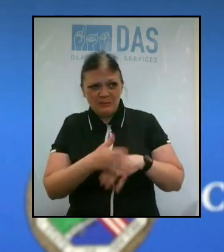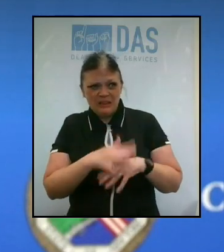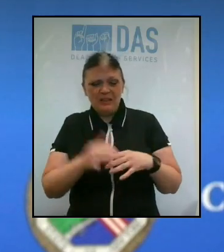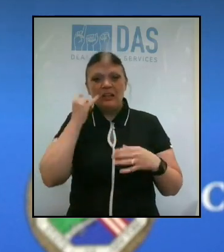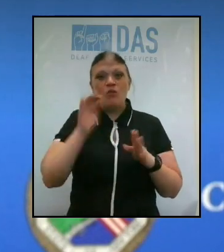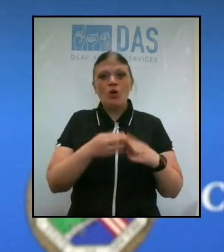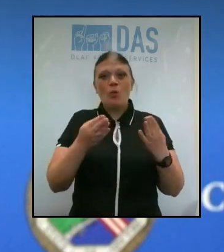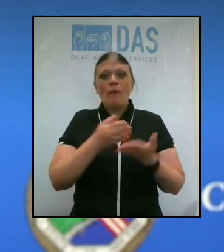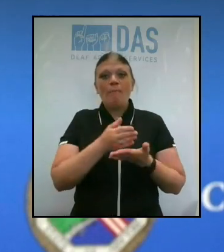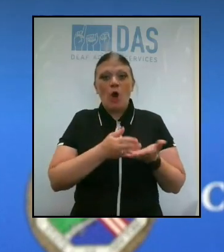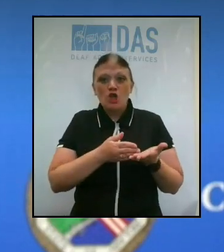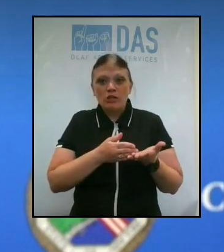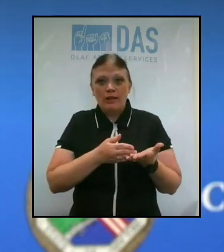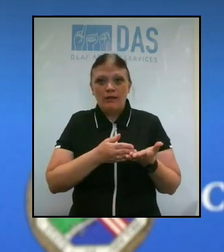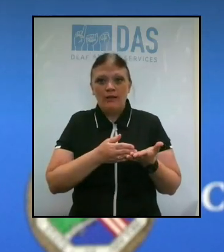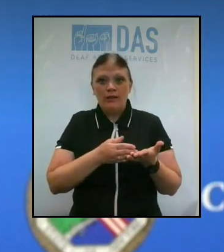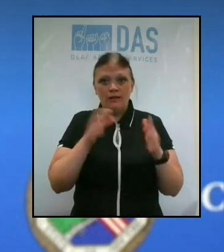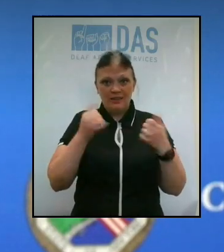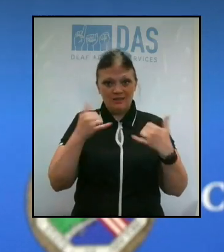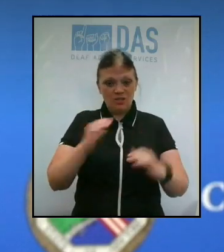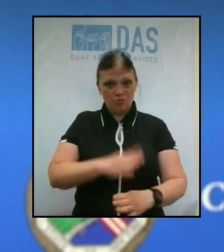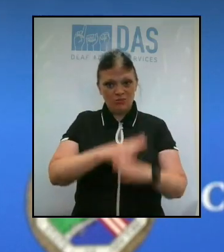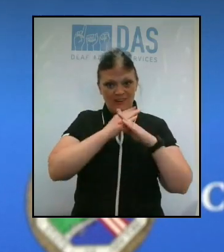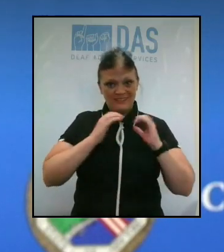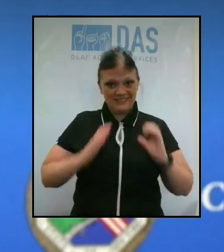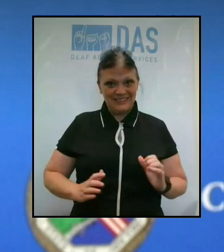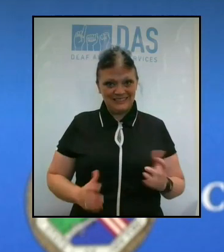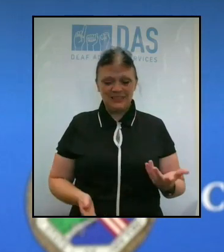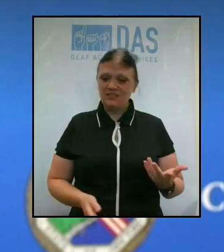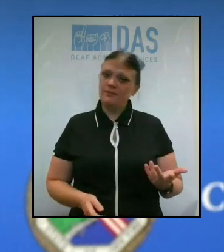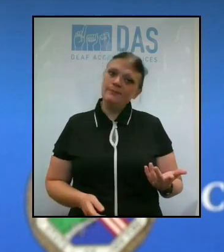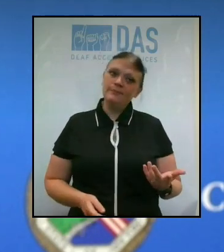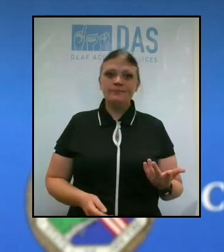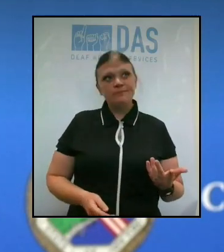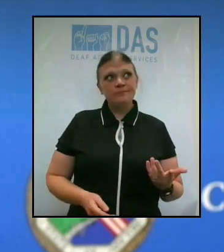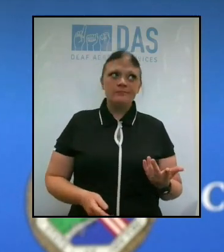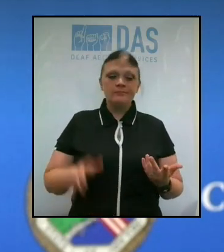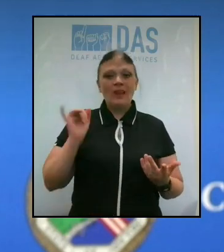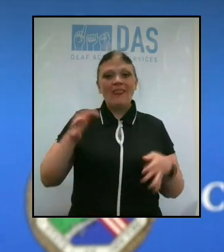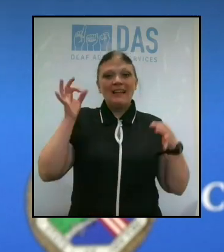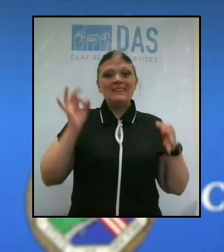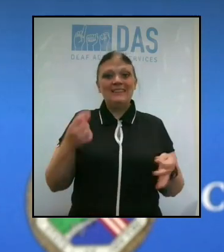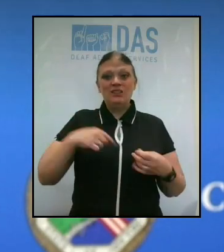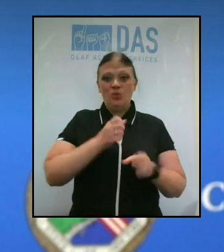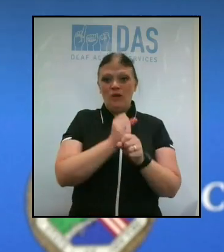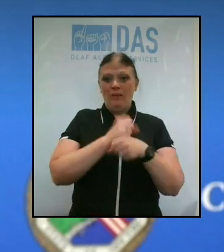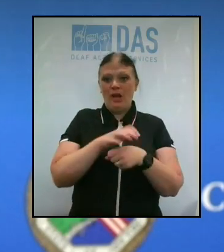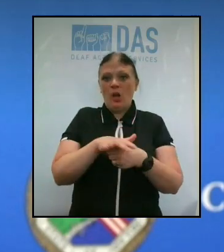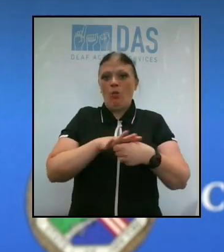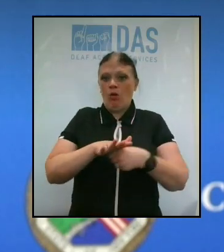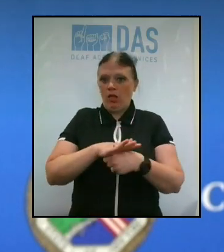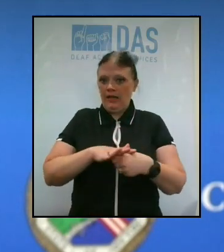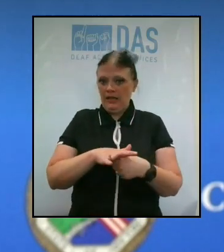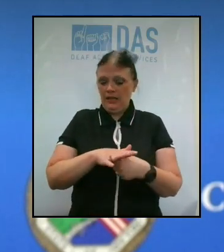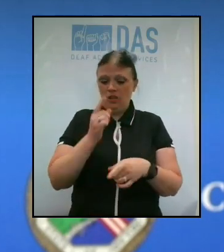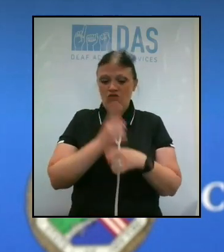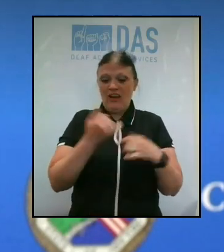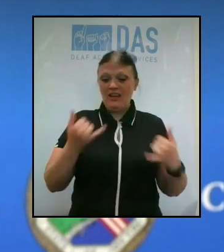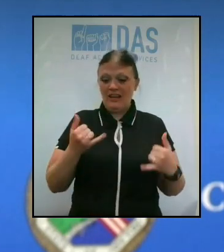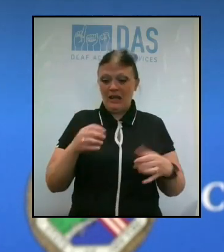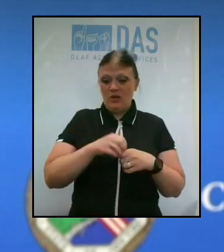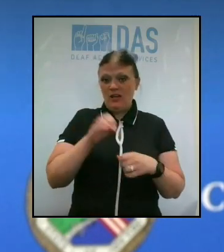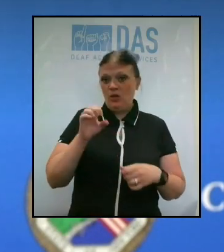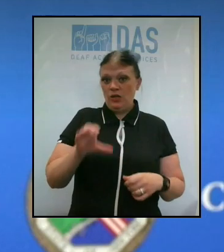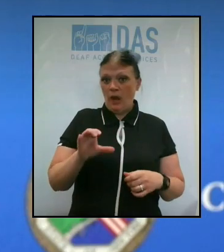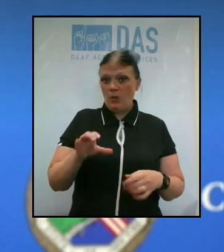even partially, we could still protect our citizens? And that's the decisions we're making on the local front. And as of right now, we in Erie